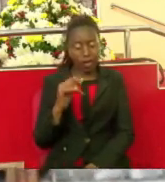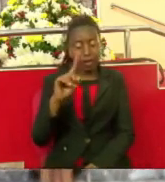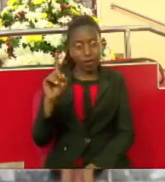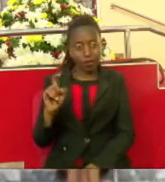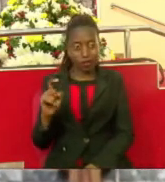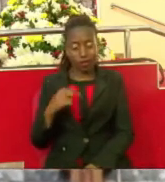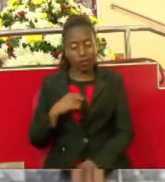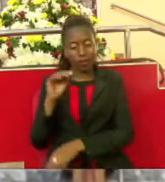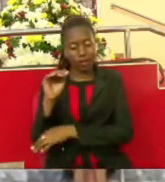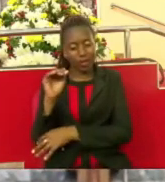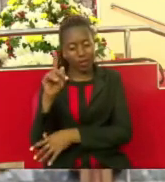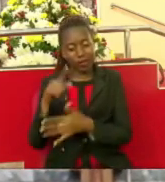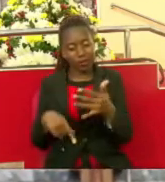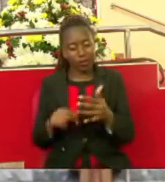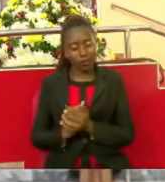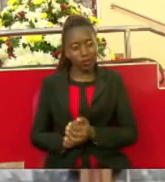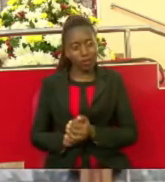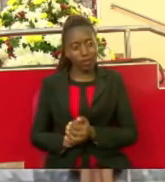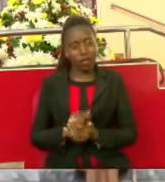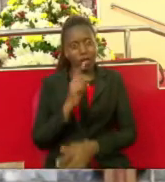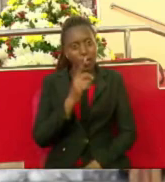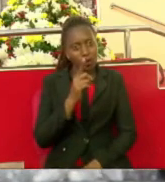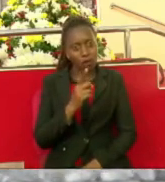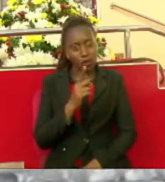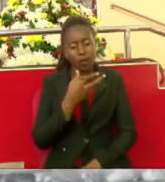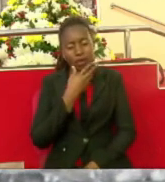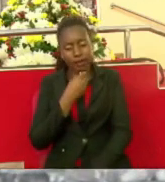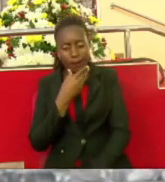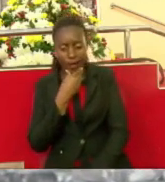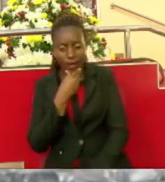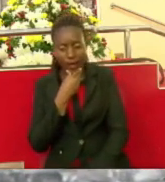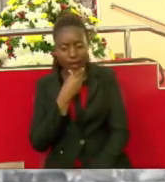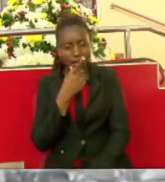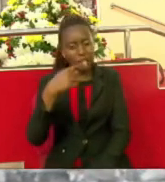as a man, who do you go to when things are thick?